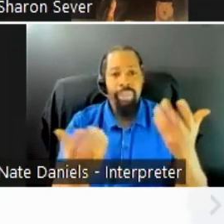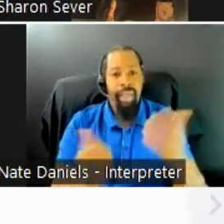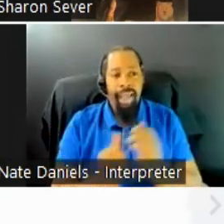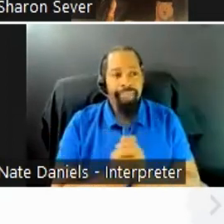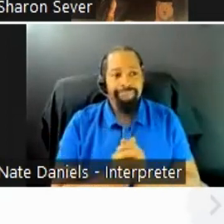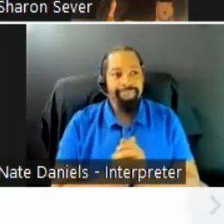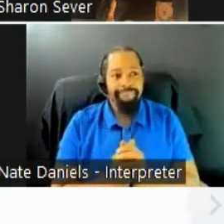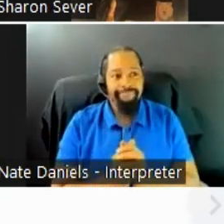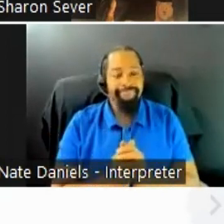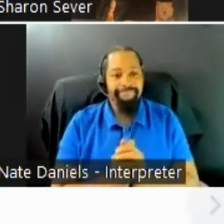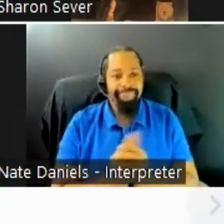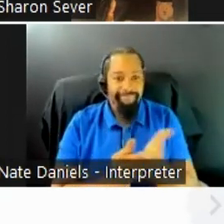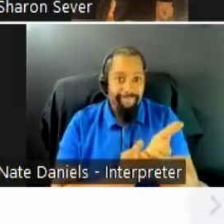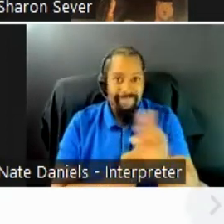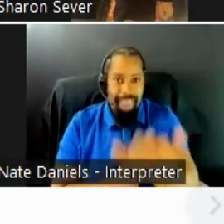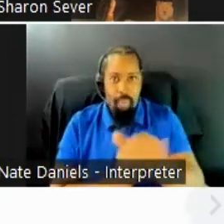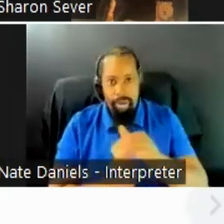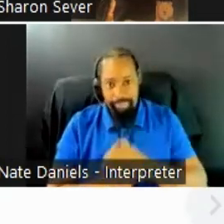The first one, yeah.